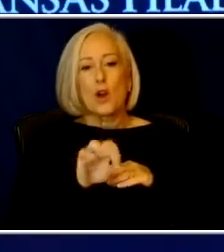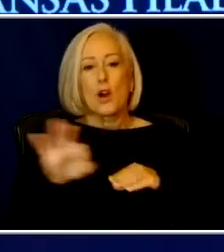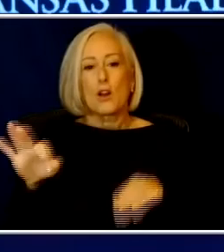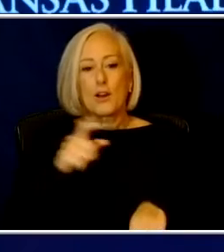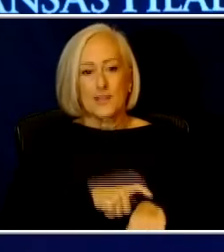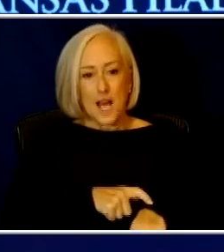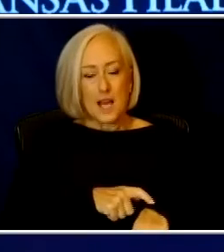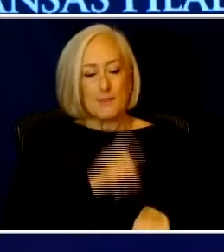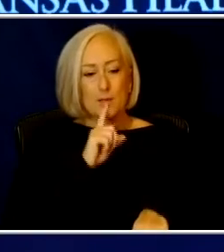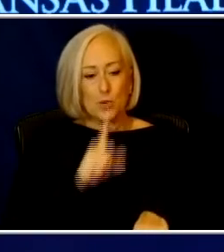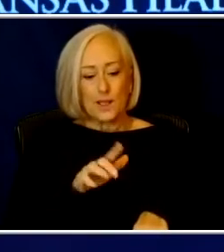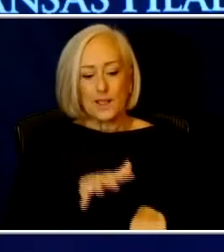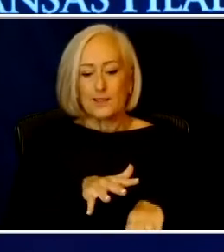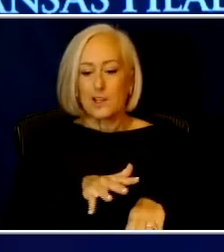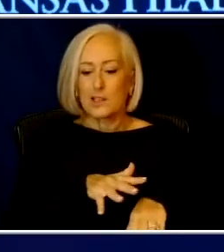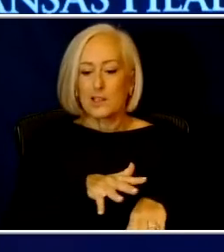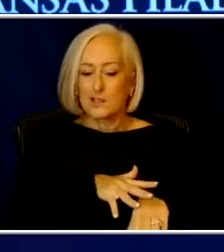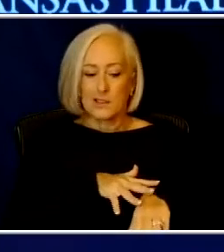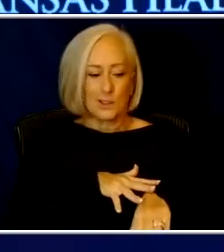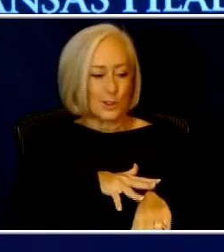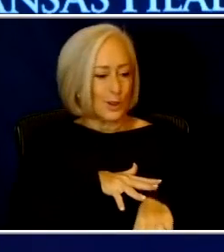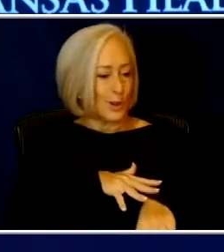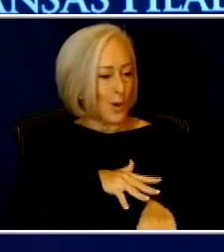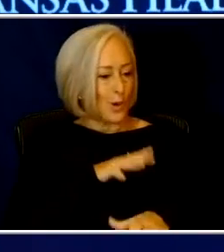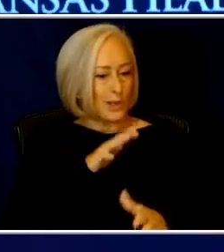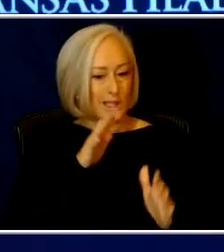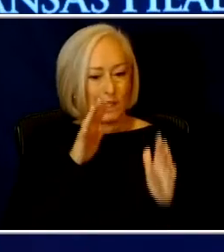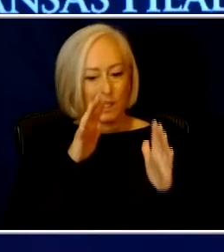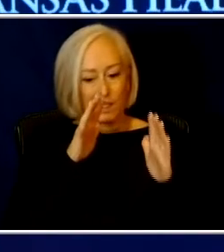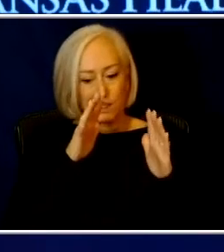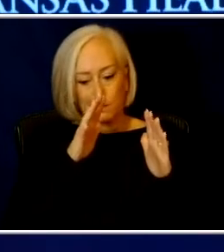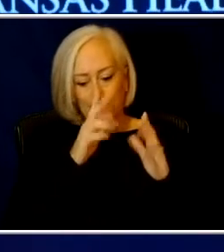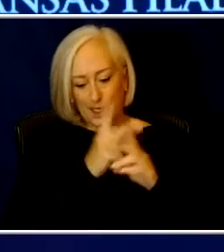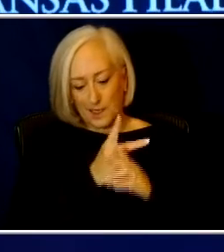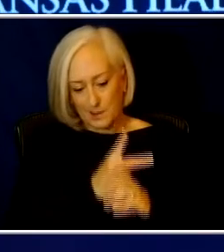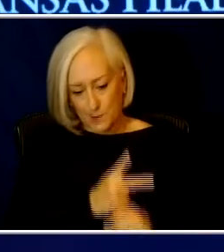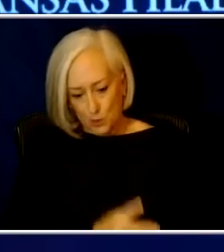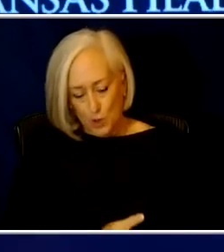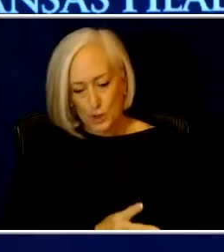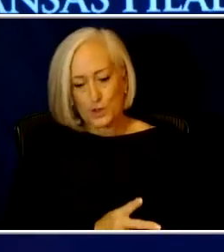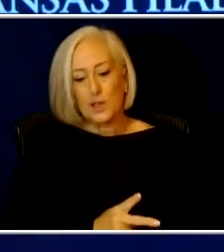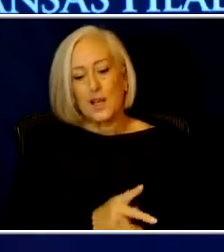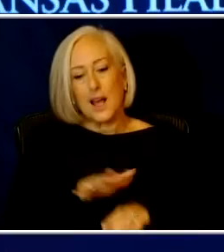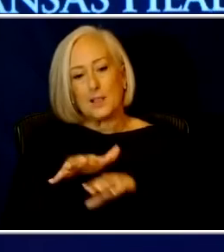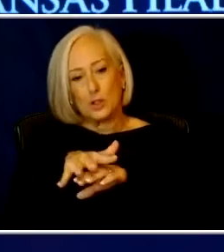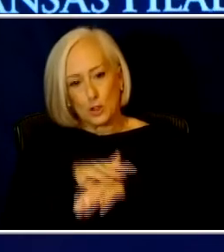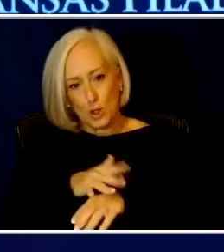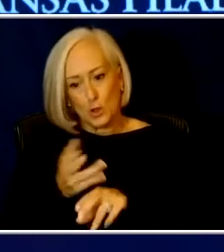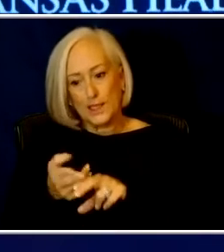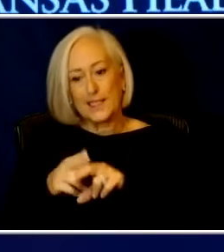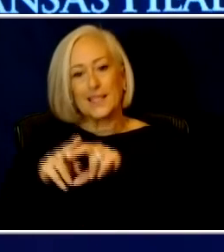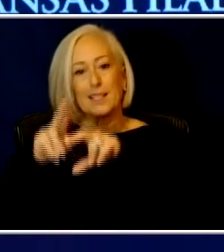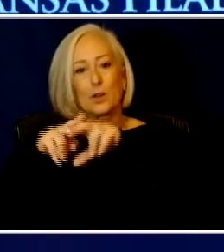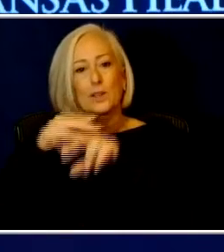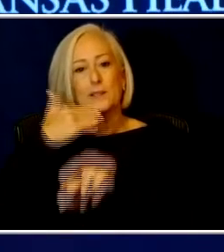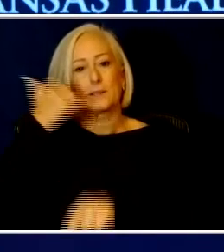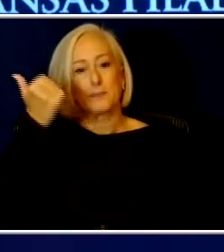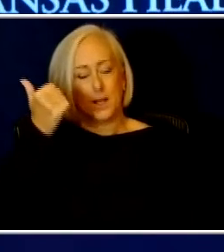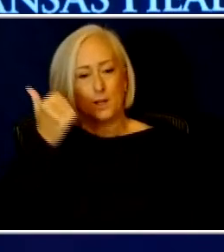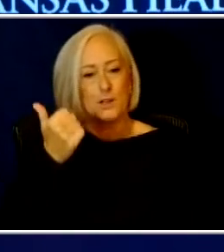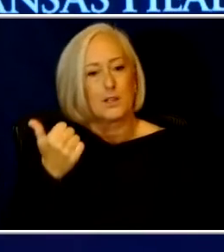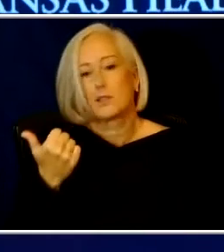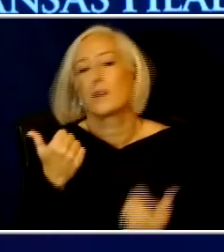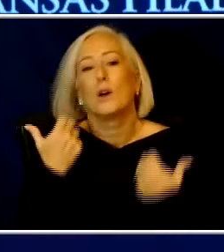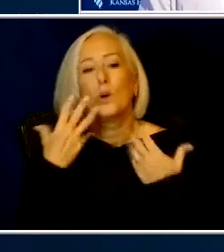get a lot worse, and then slowly things get a little better. And I just don't think anybody wants to be caught in that bag of worse again.